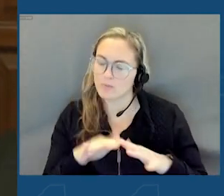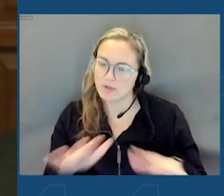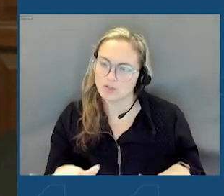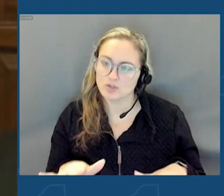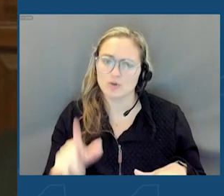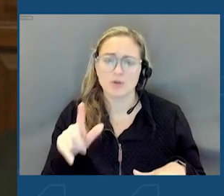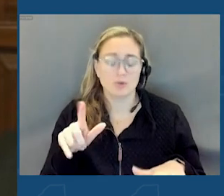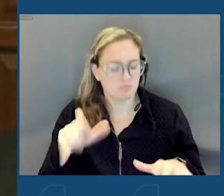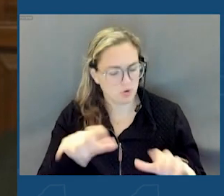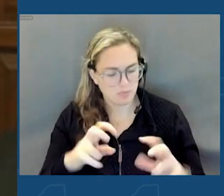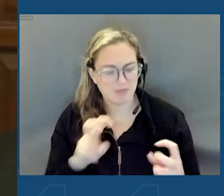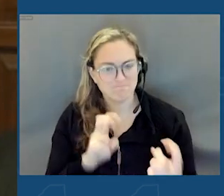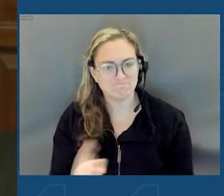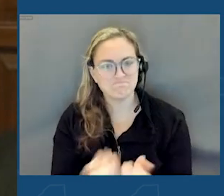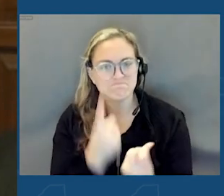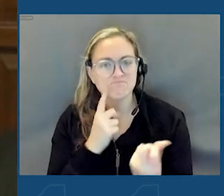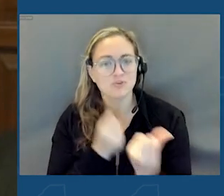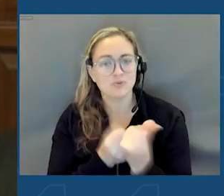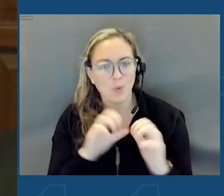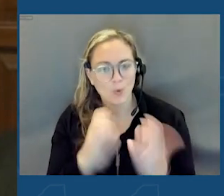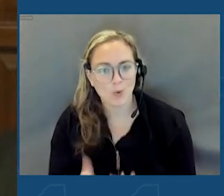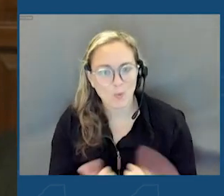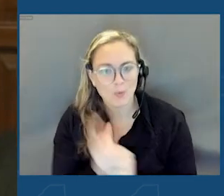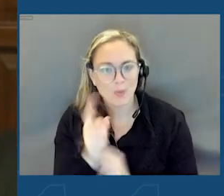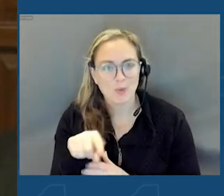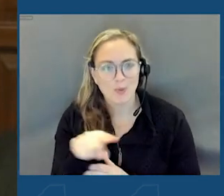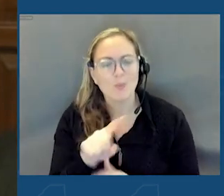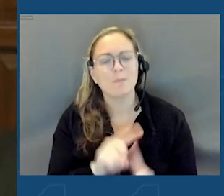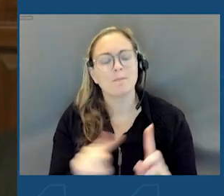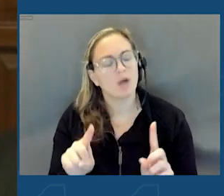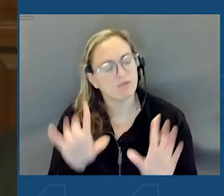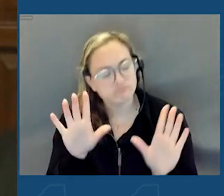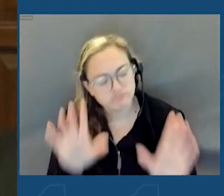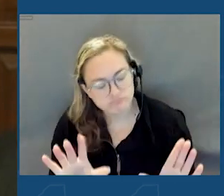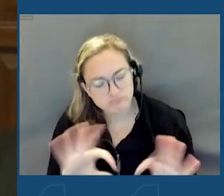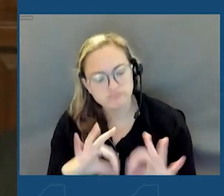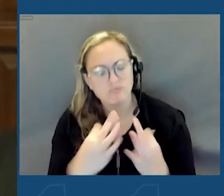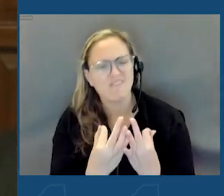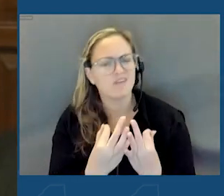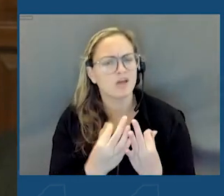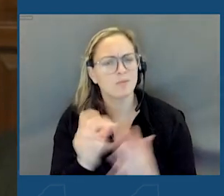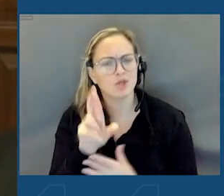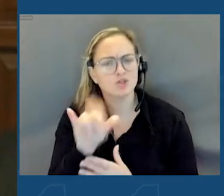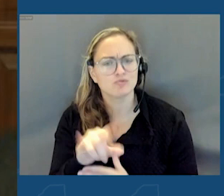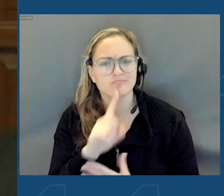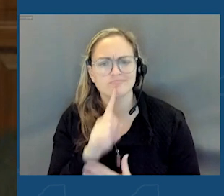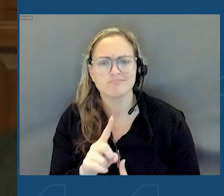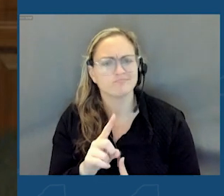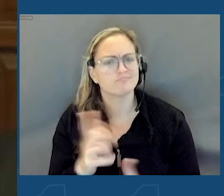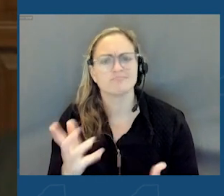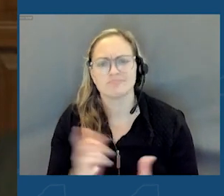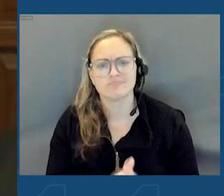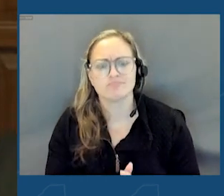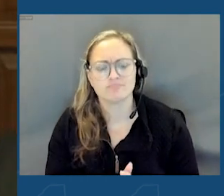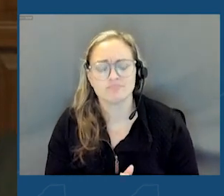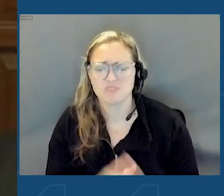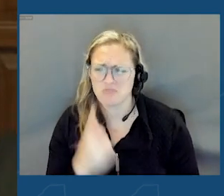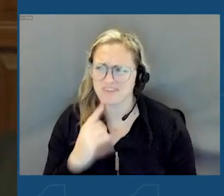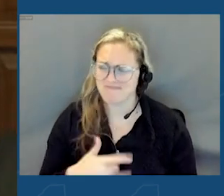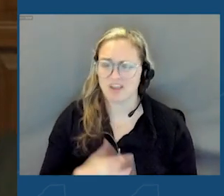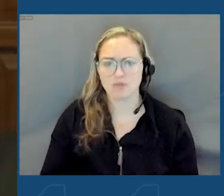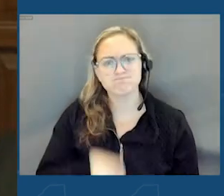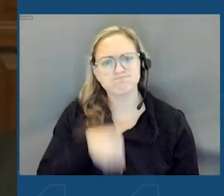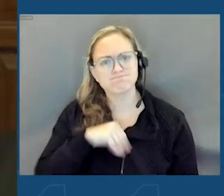what their parents have to go through. But it's a family journey, and I cannot imagine the pride that you must feel right now to see